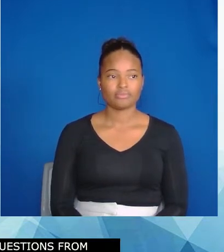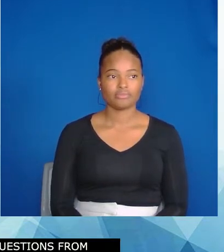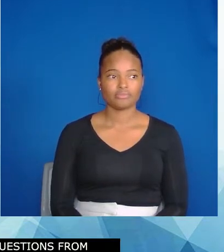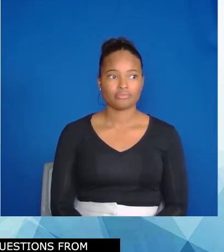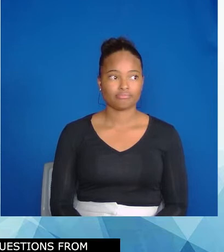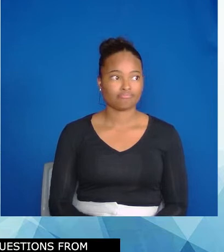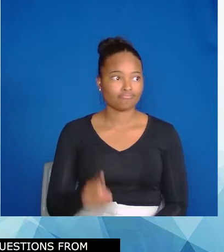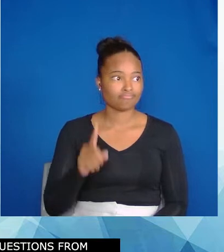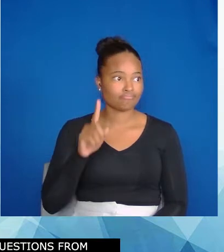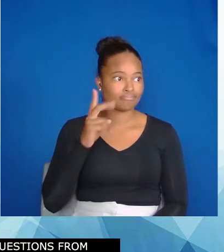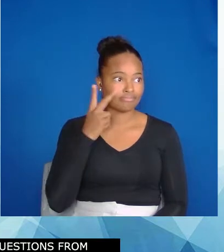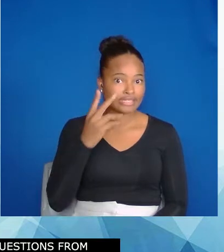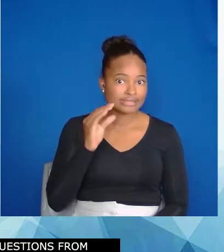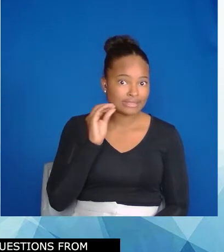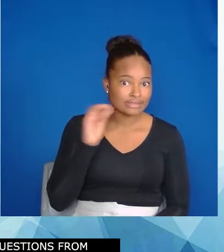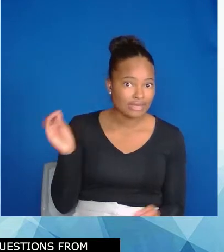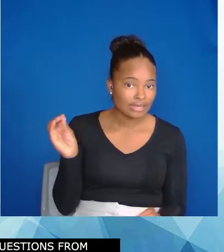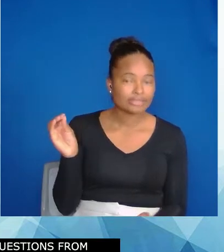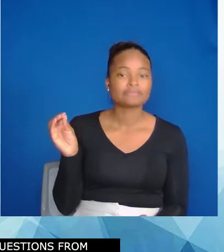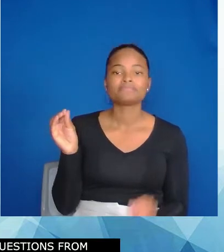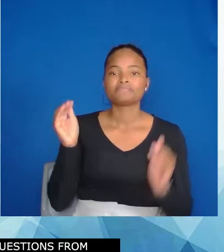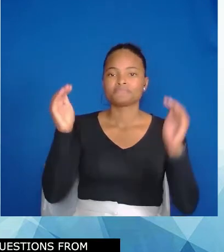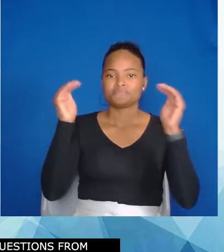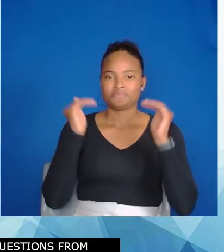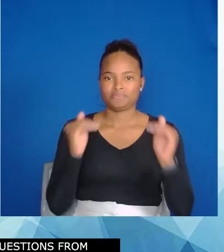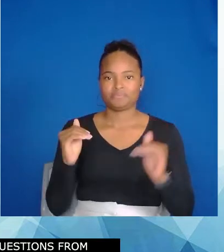Hearing and seeing none, I'm moving on to